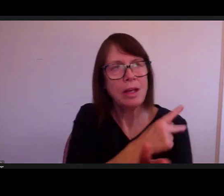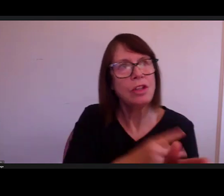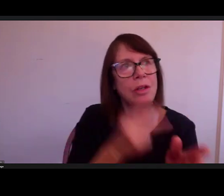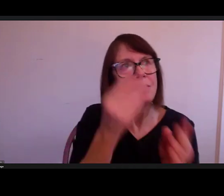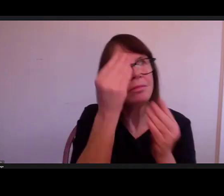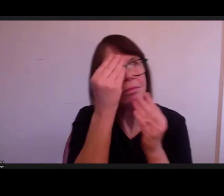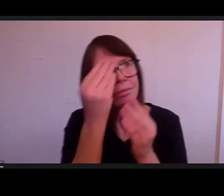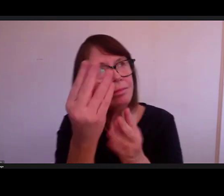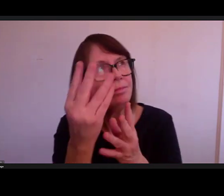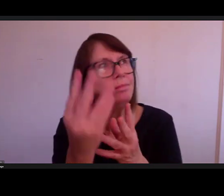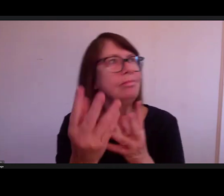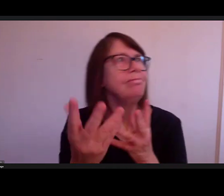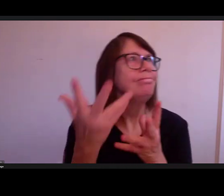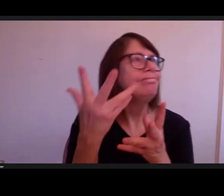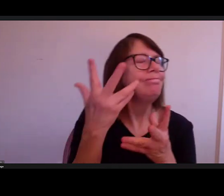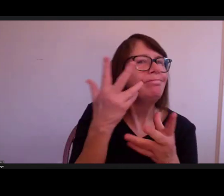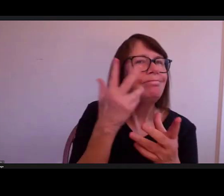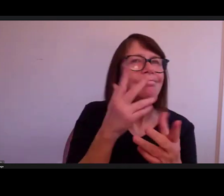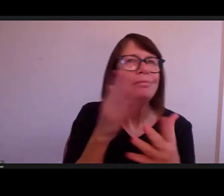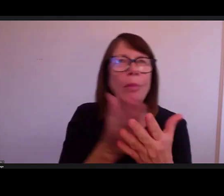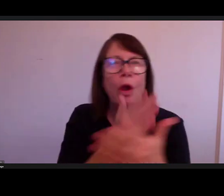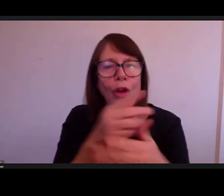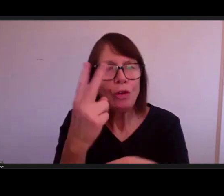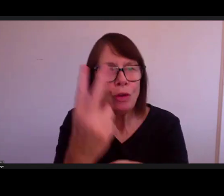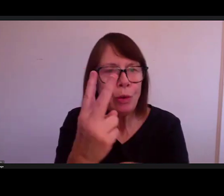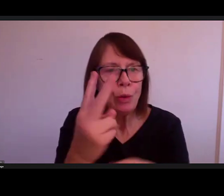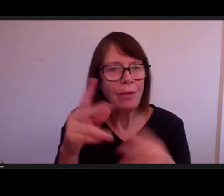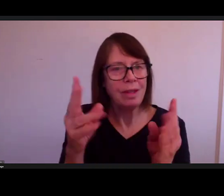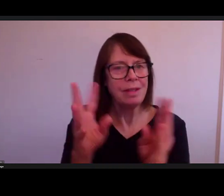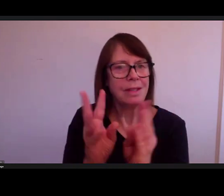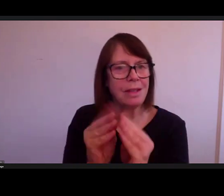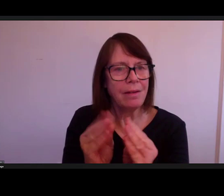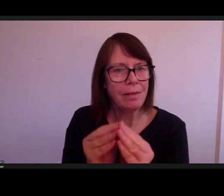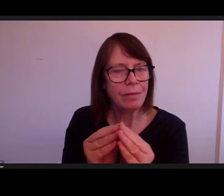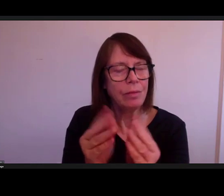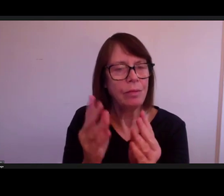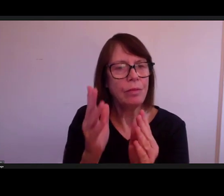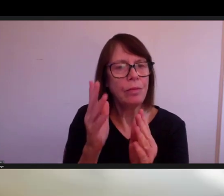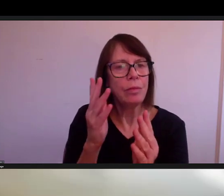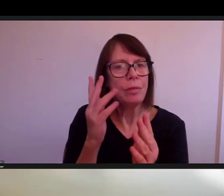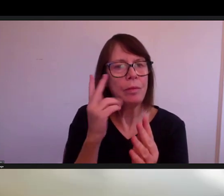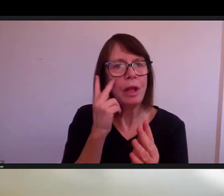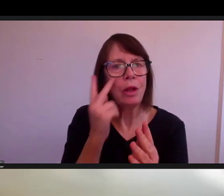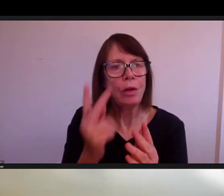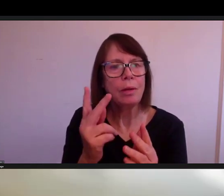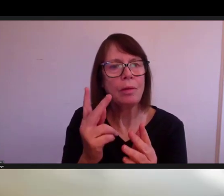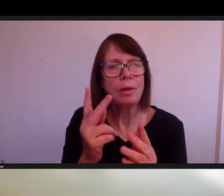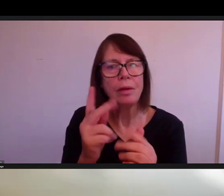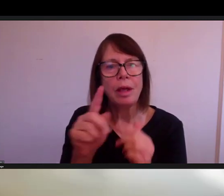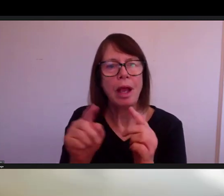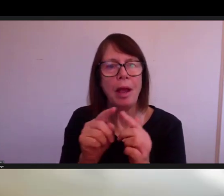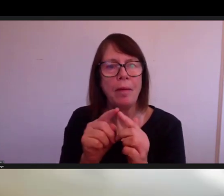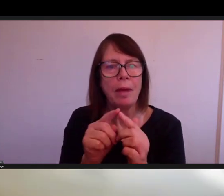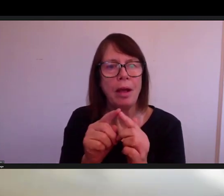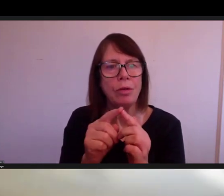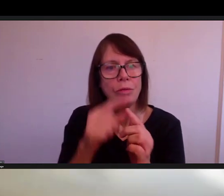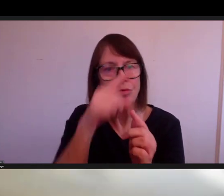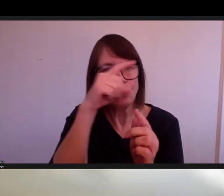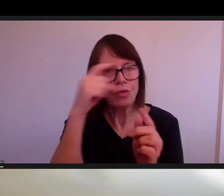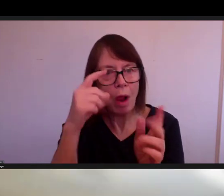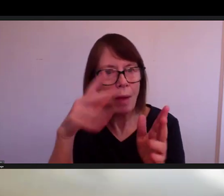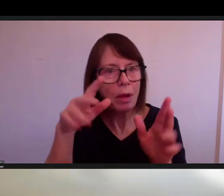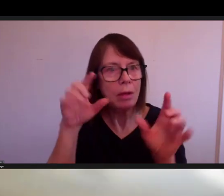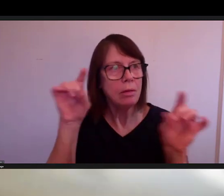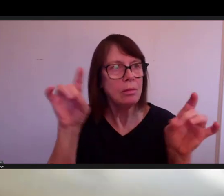practice engagement, part 2 of our learning series will be looking at the perspective of trauma from the health